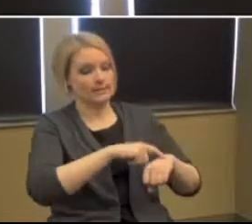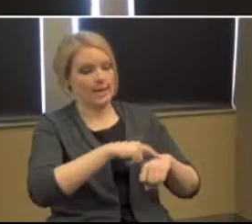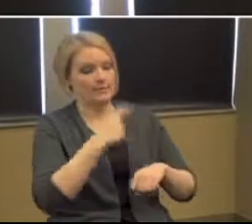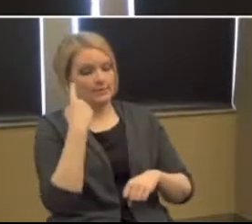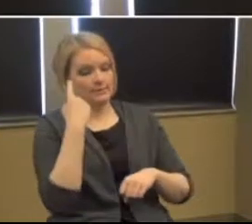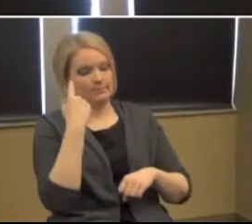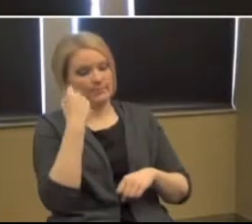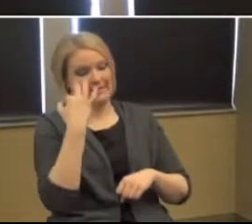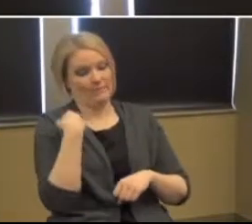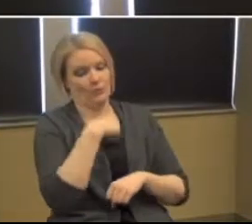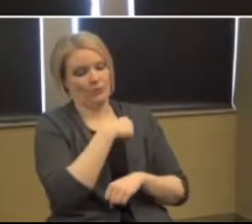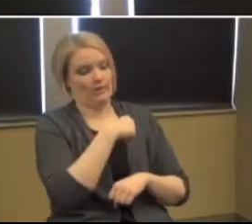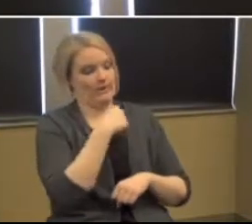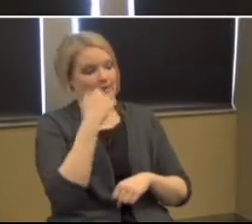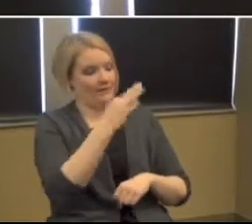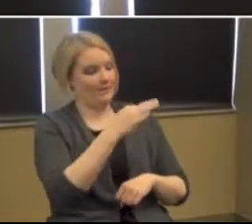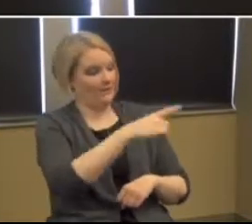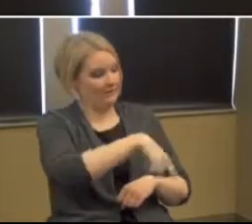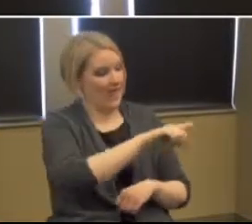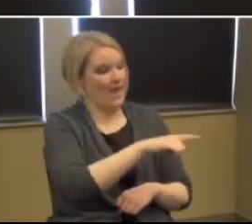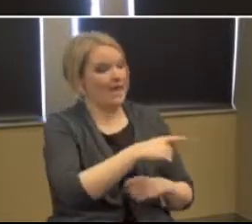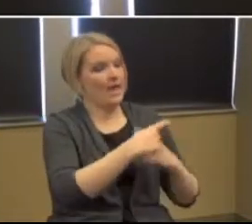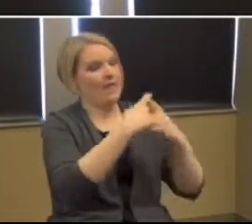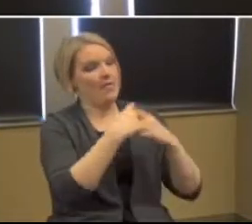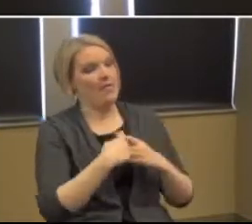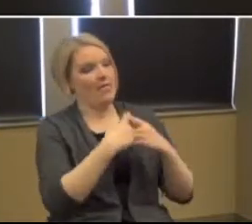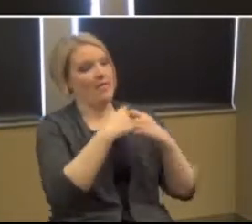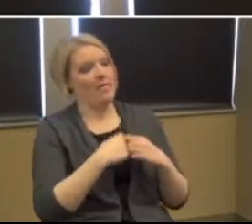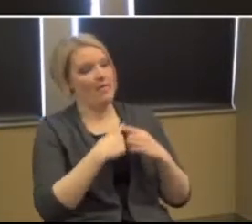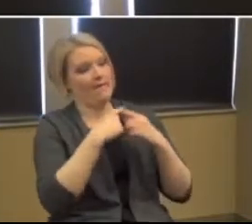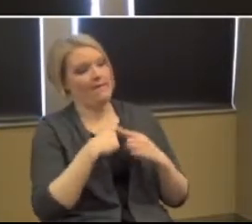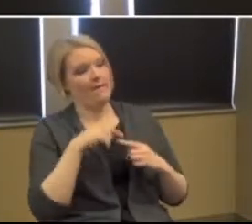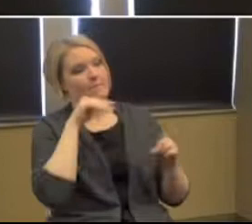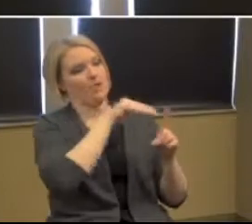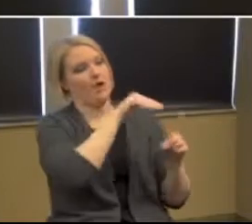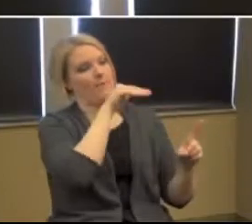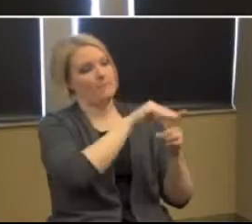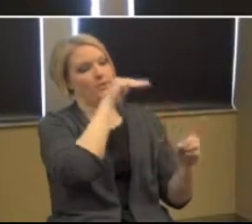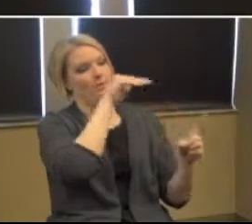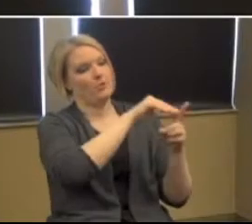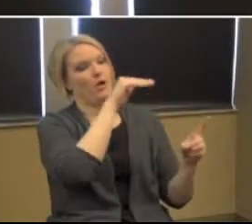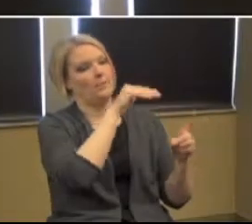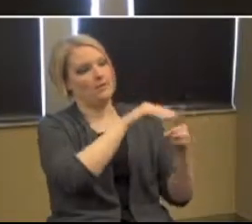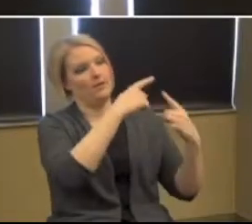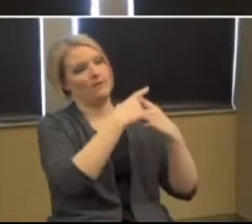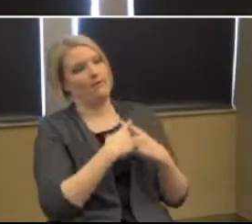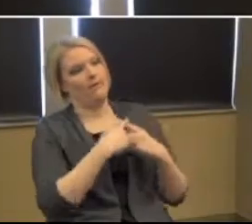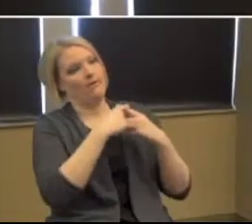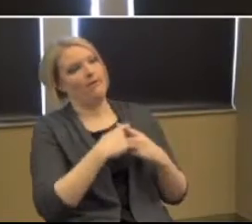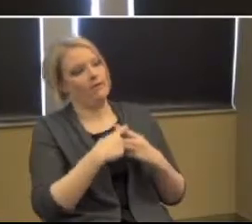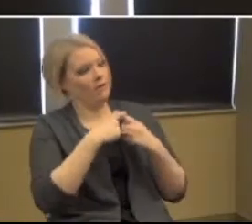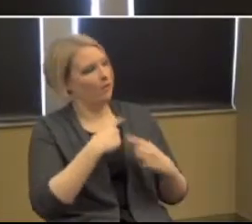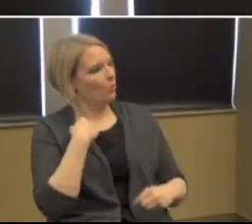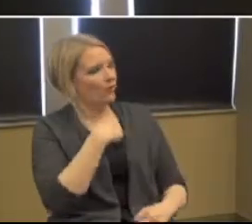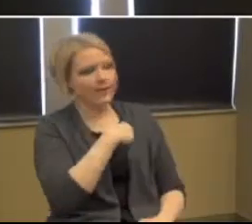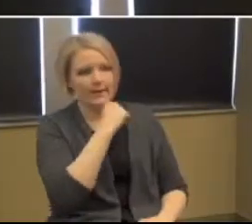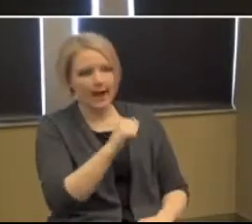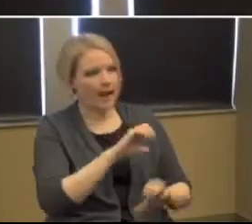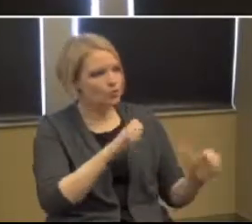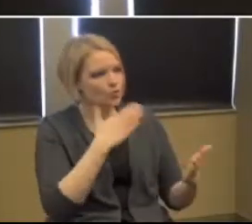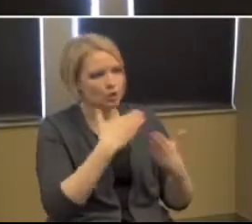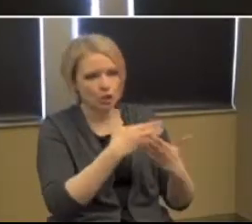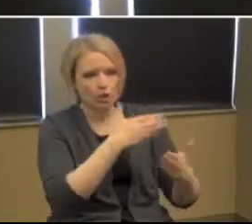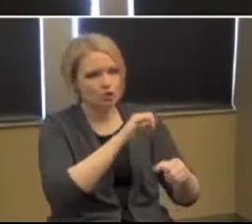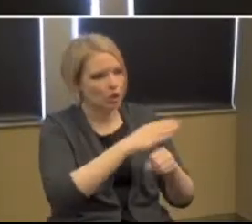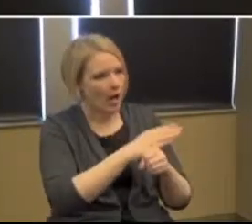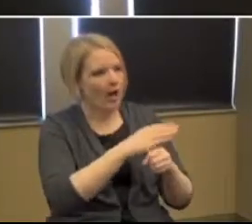have that prompt dependency that we have been talking about already, and we have not done the best job teaching